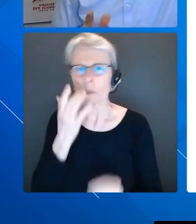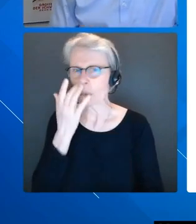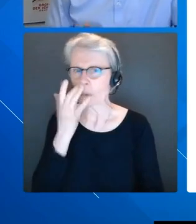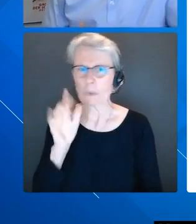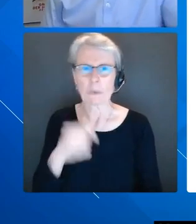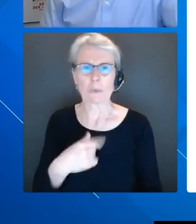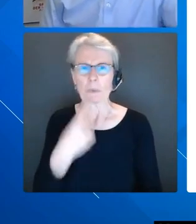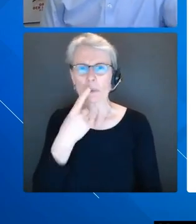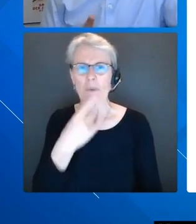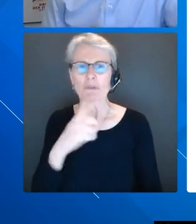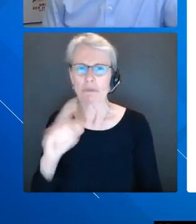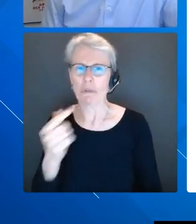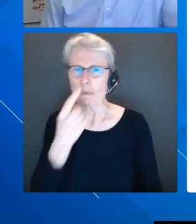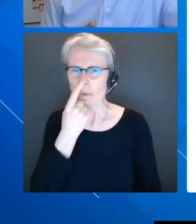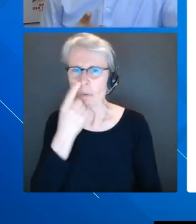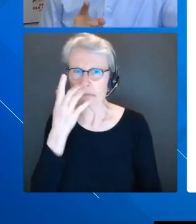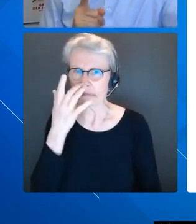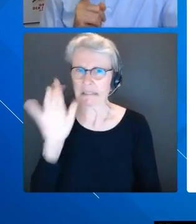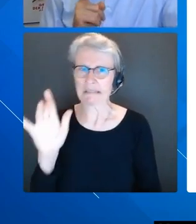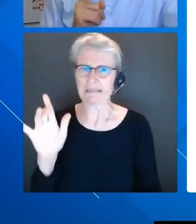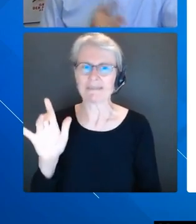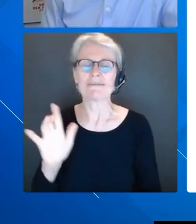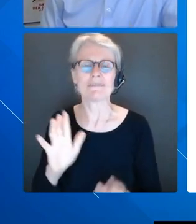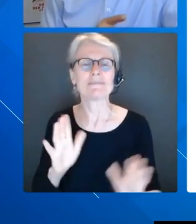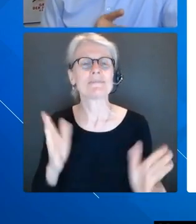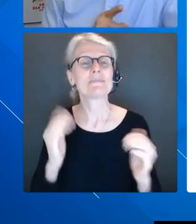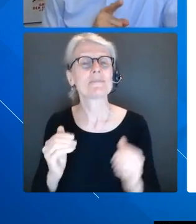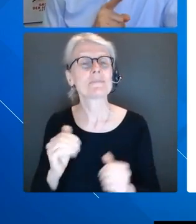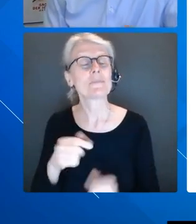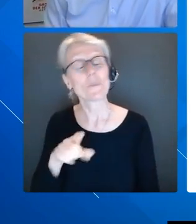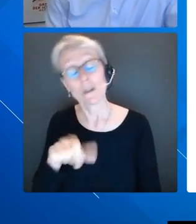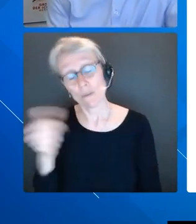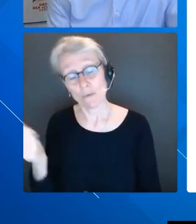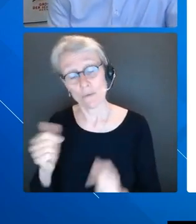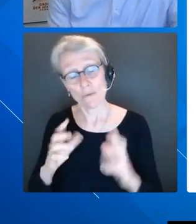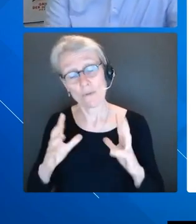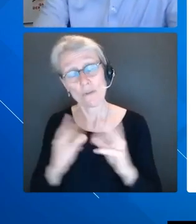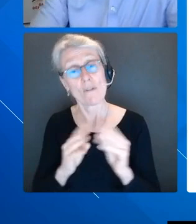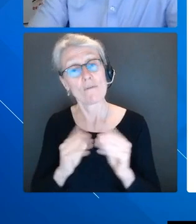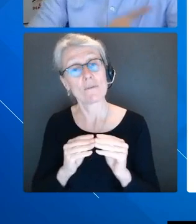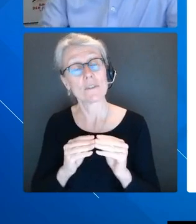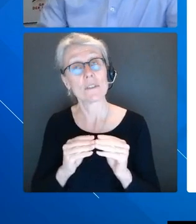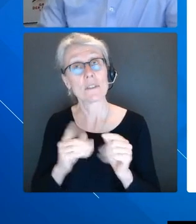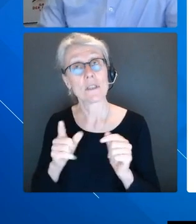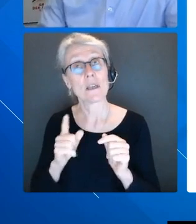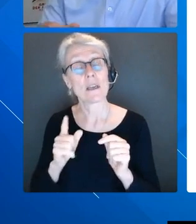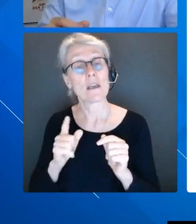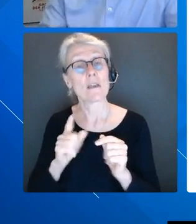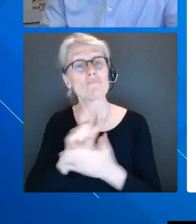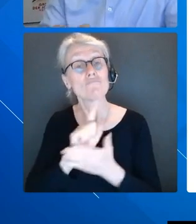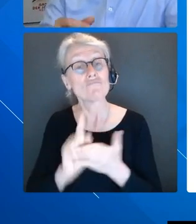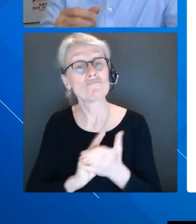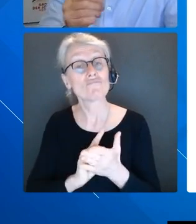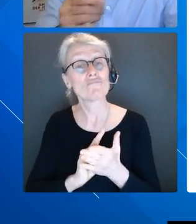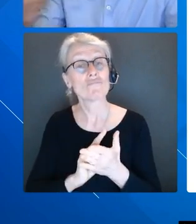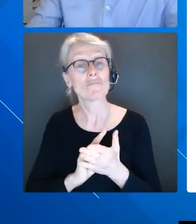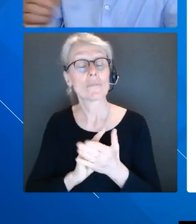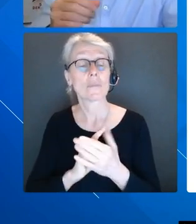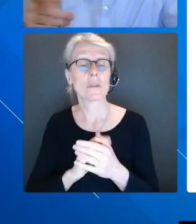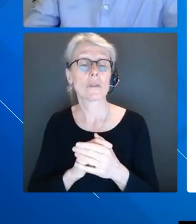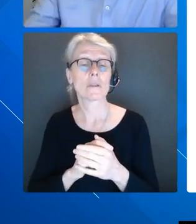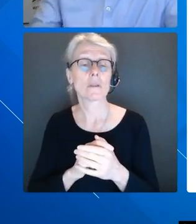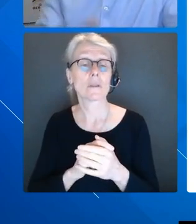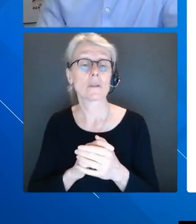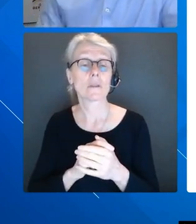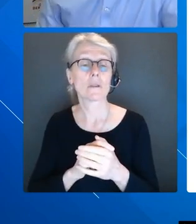I saw once, it was at a conference, they had moderated sessions every hour that somebody would go do and just